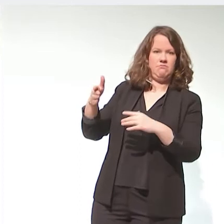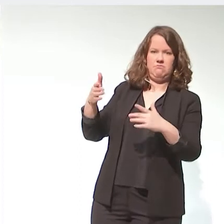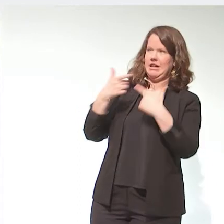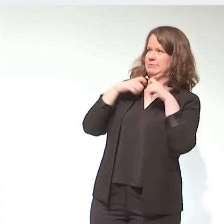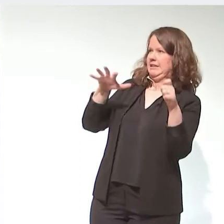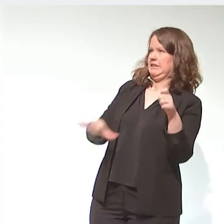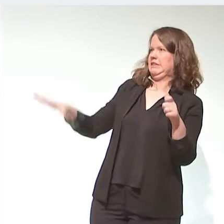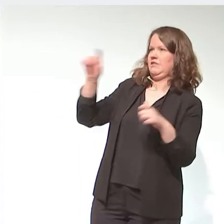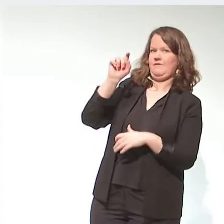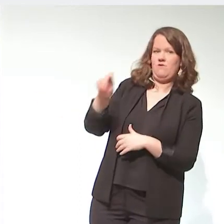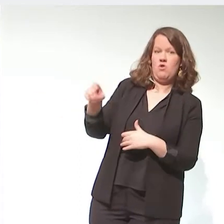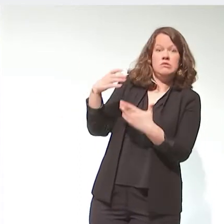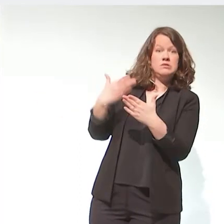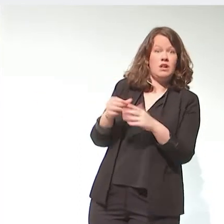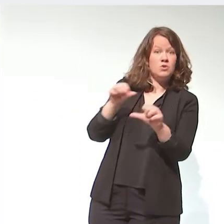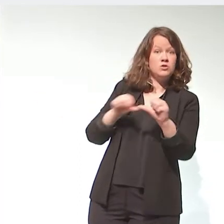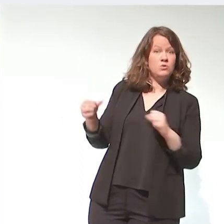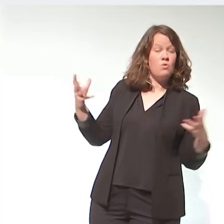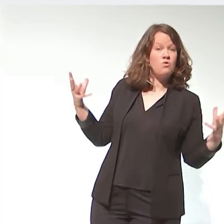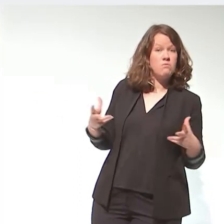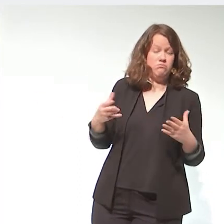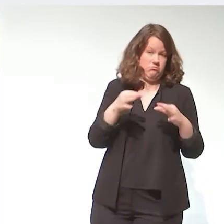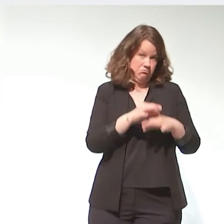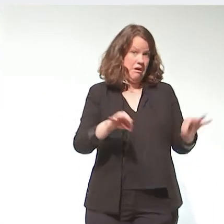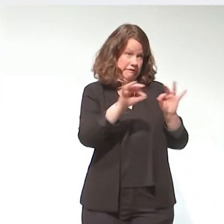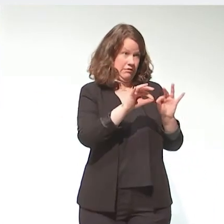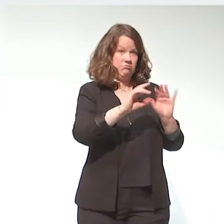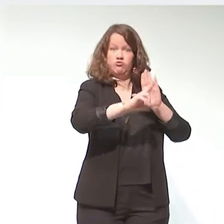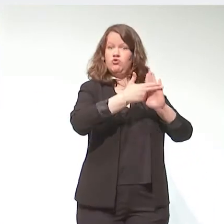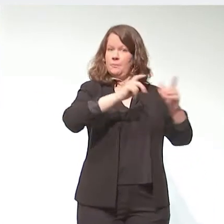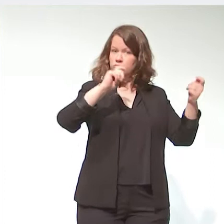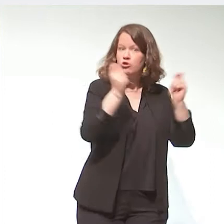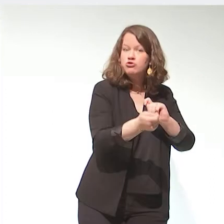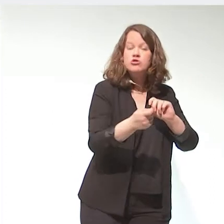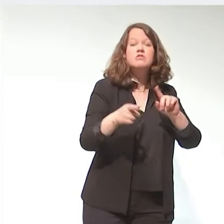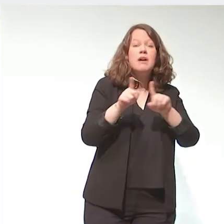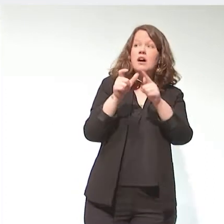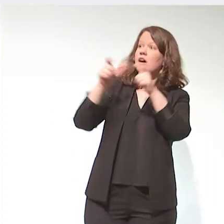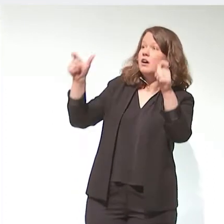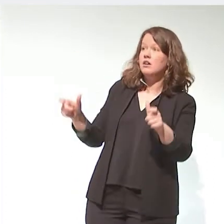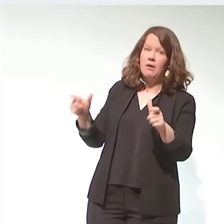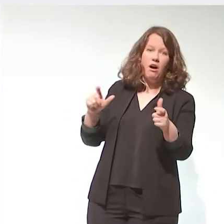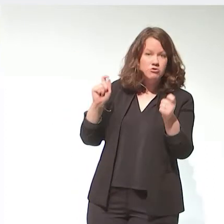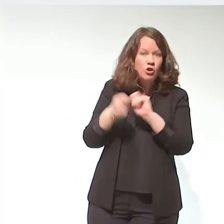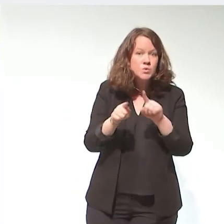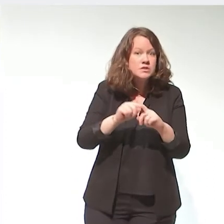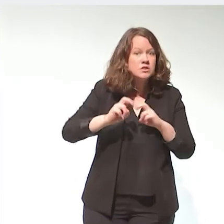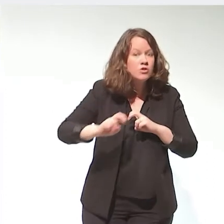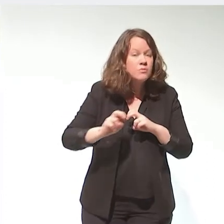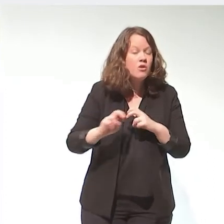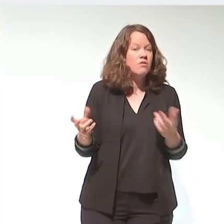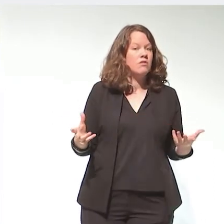establishes voluntary requirements for the built environment. Why not use this opportunity